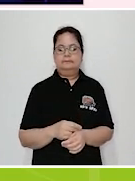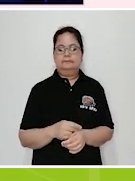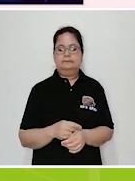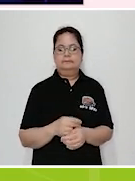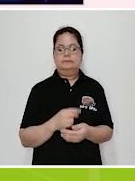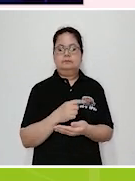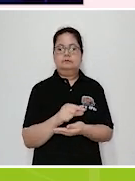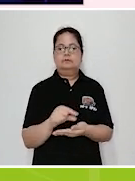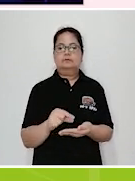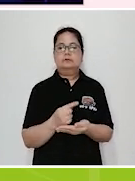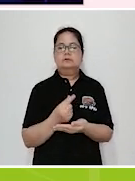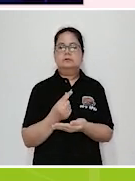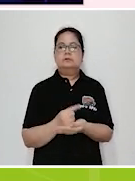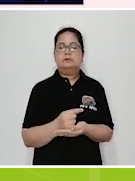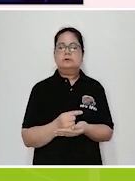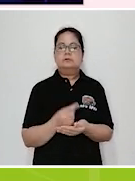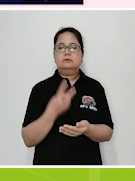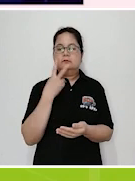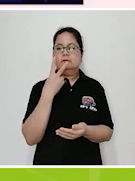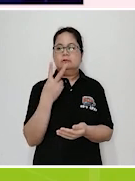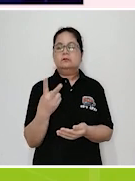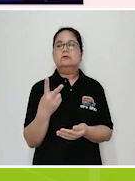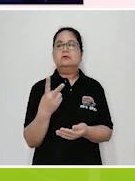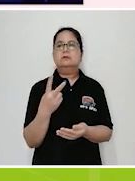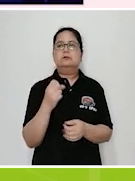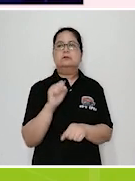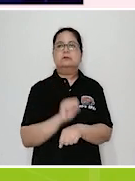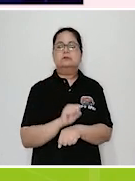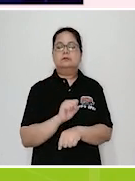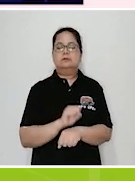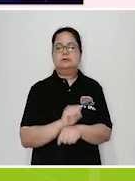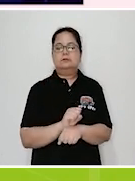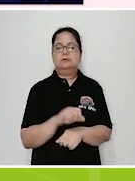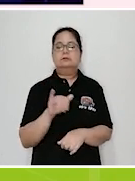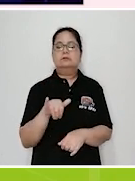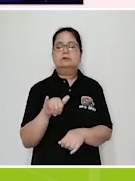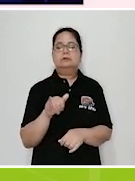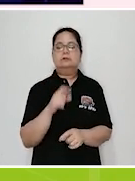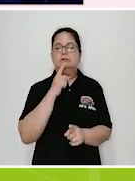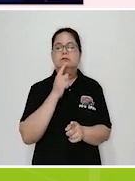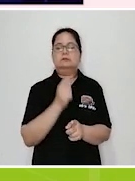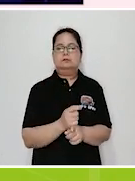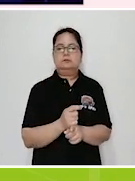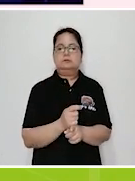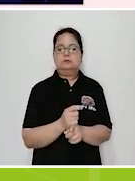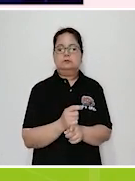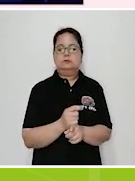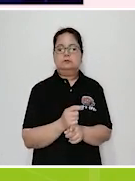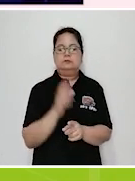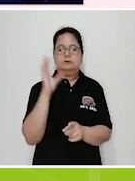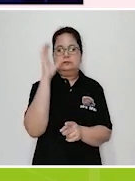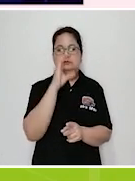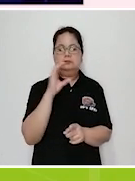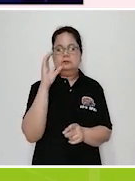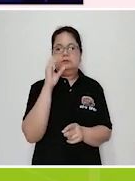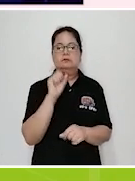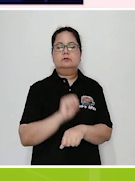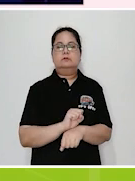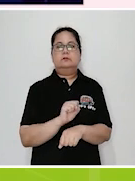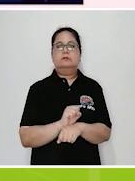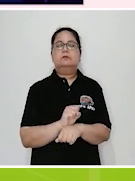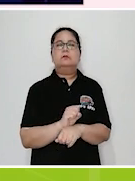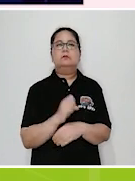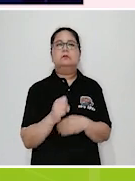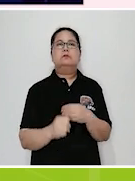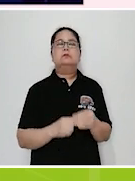The graduates will look for job. Yes, surely they will hunt for work for